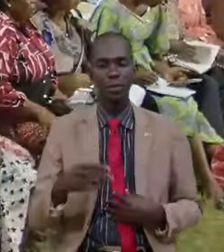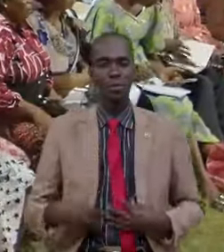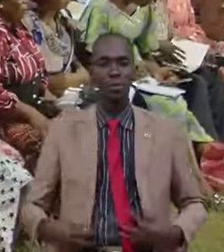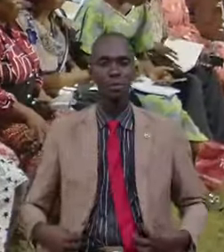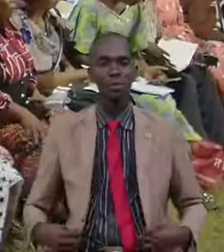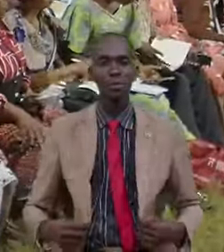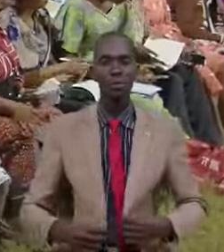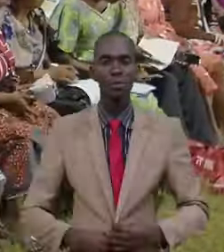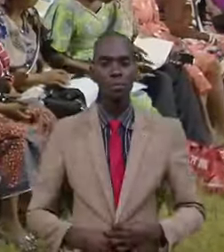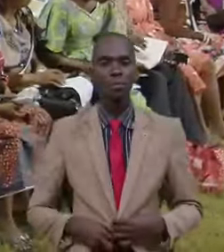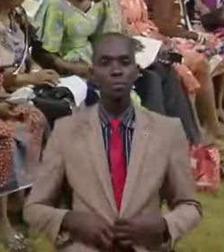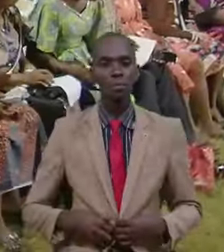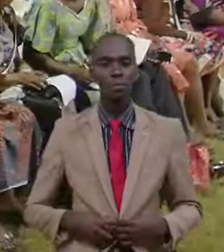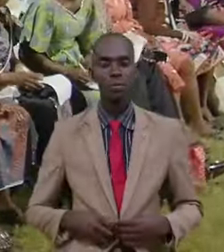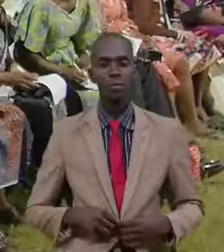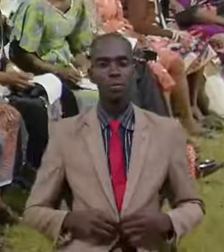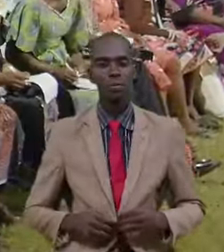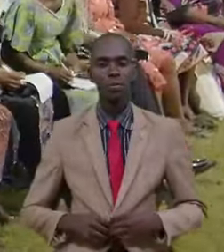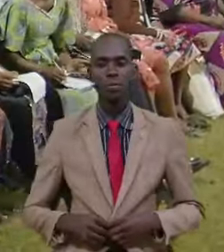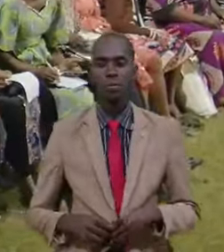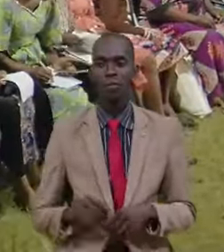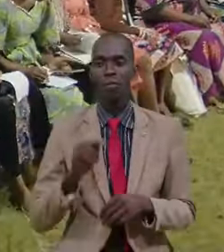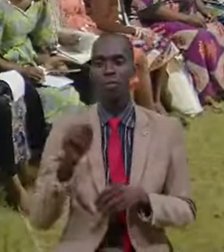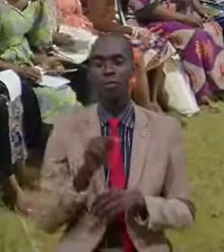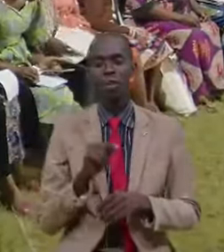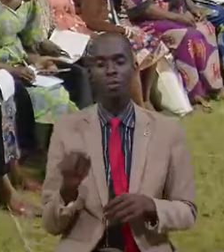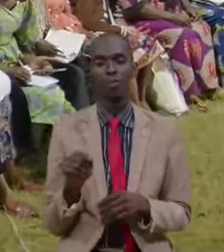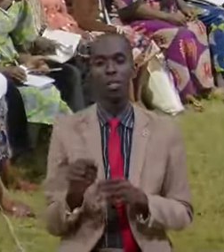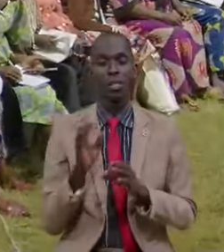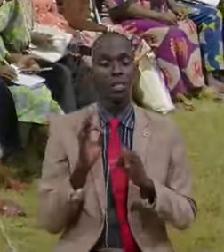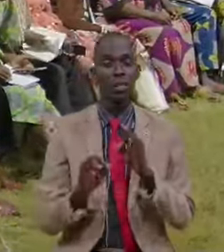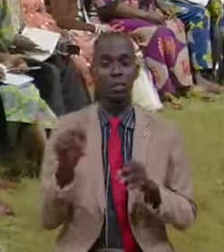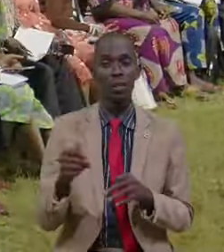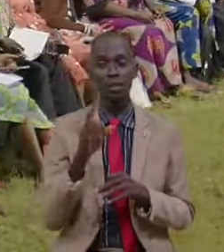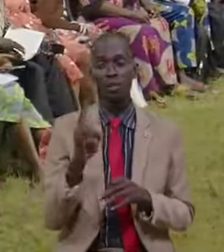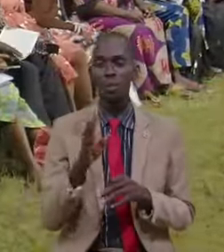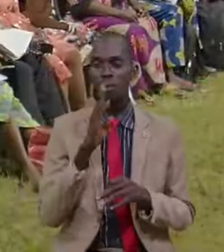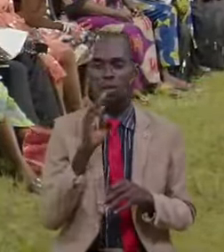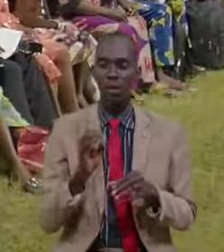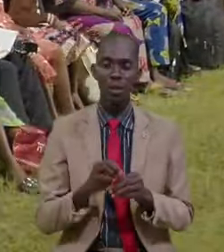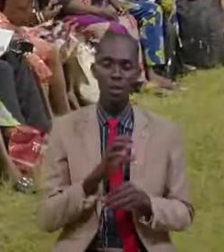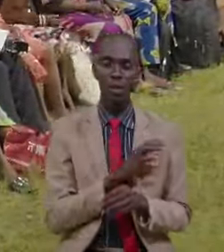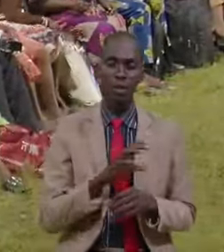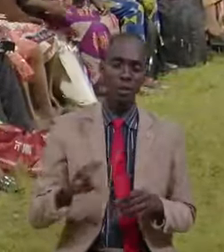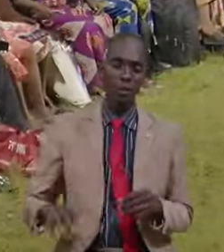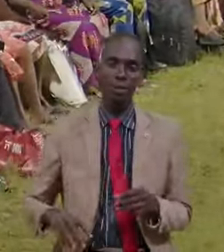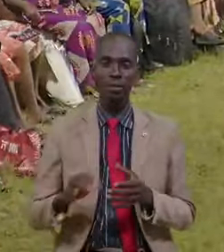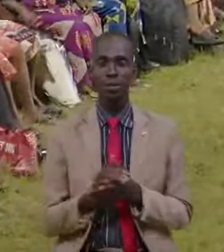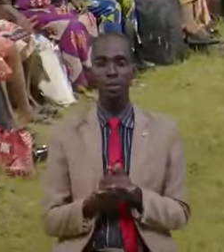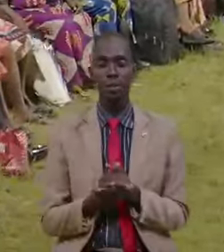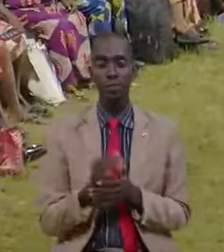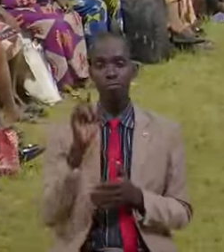verse 17. Therefore, if any man be in Christ,